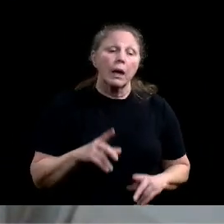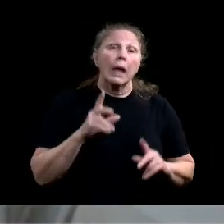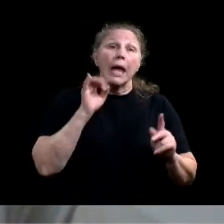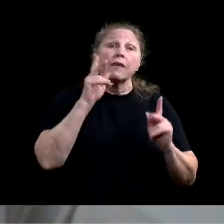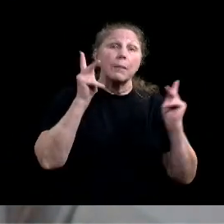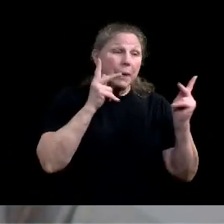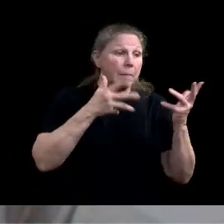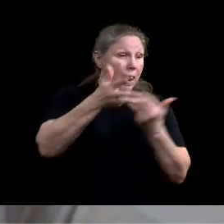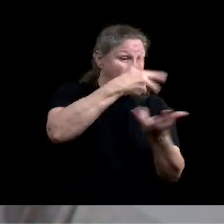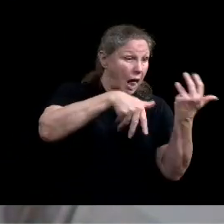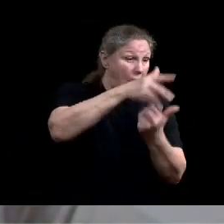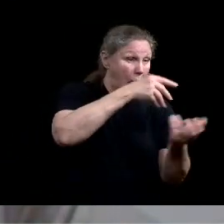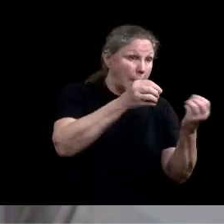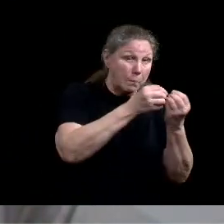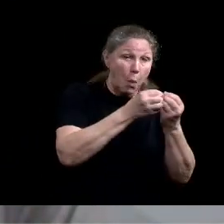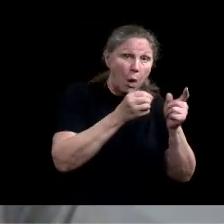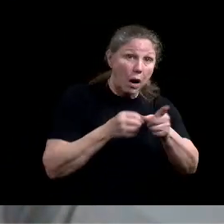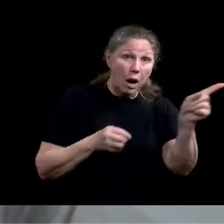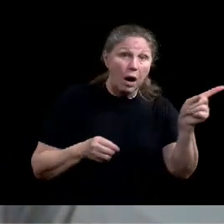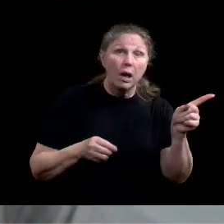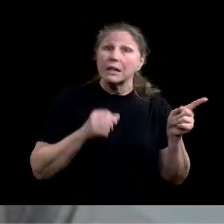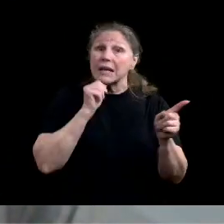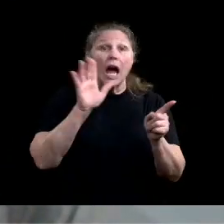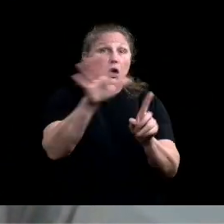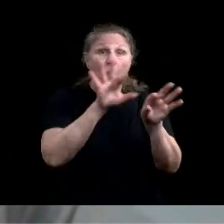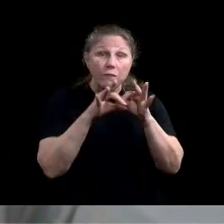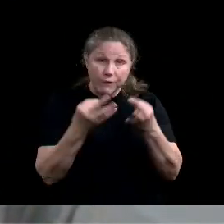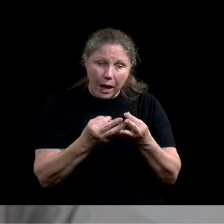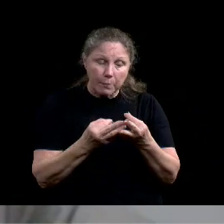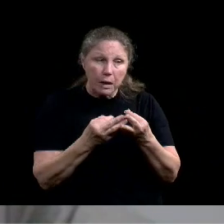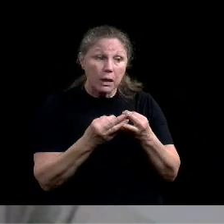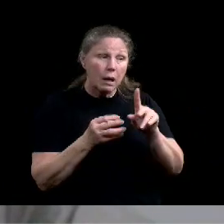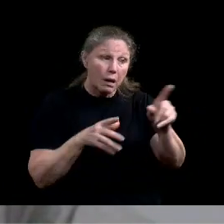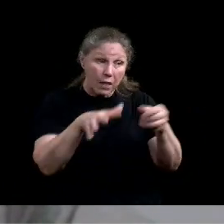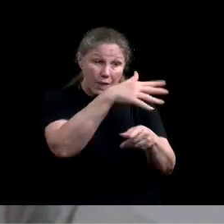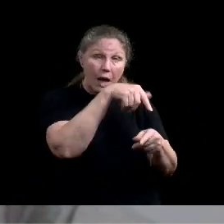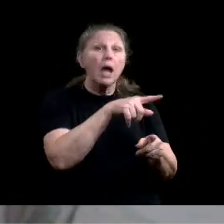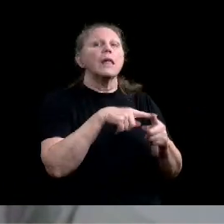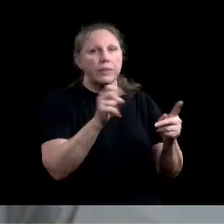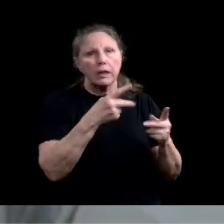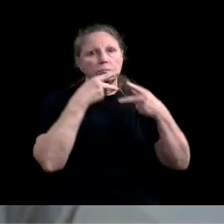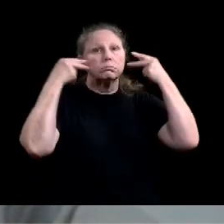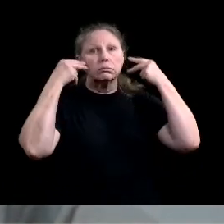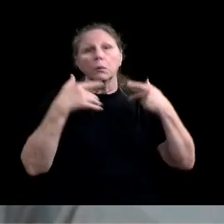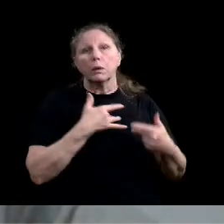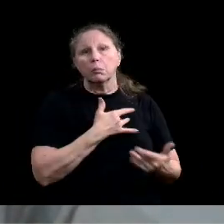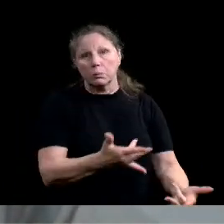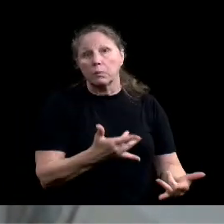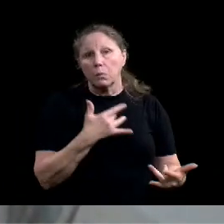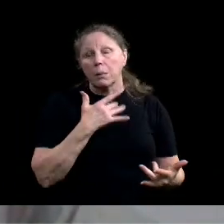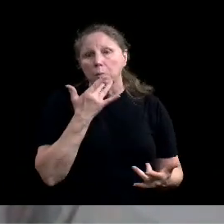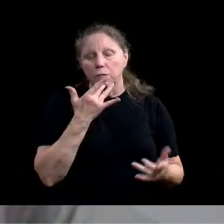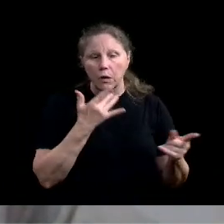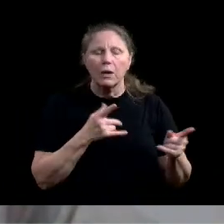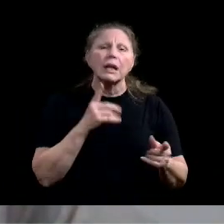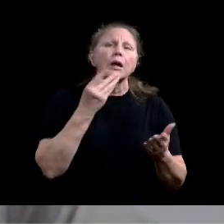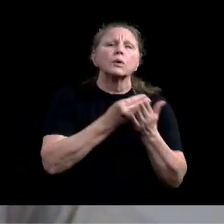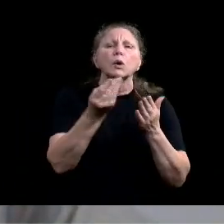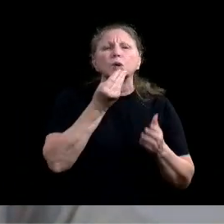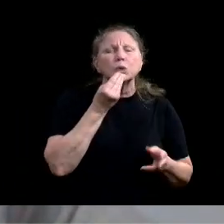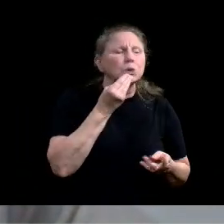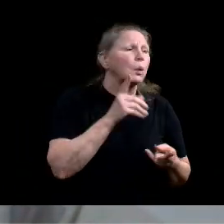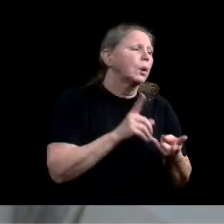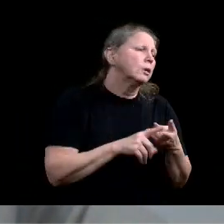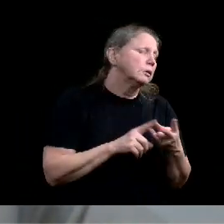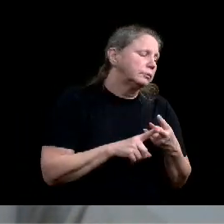there. And from time to time, you have to go to the grocery store, you have to go to Home Depot or those kind of